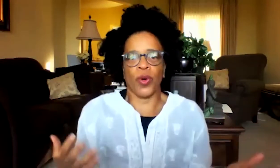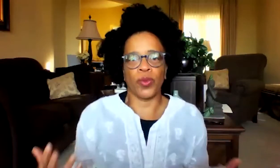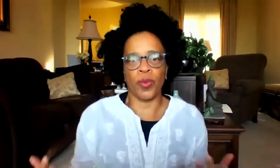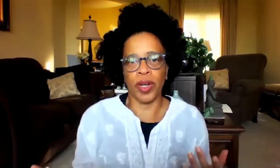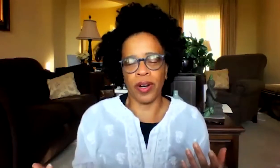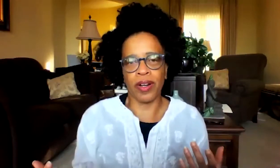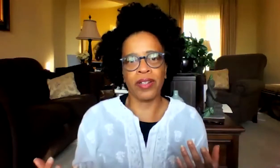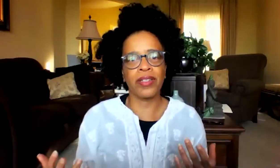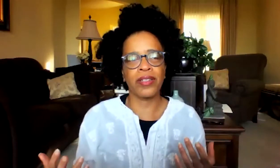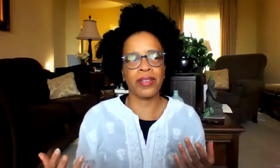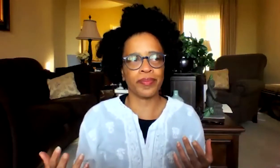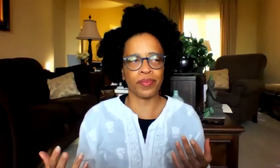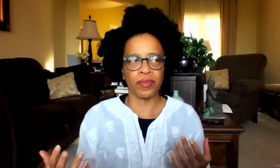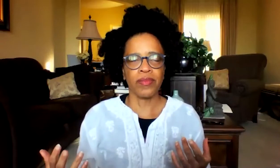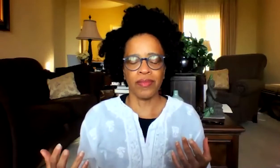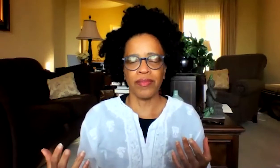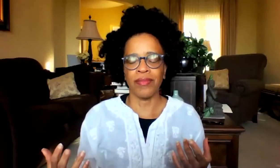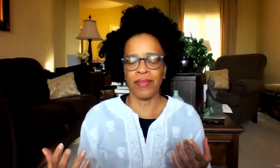in a world where